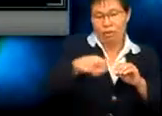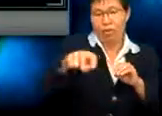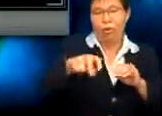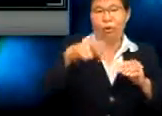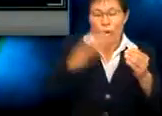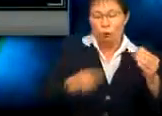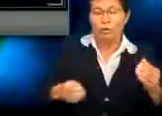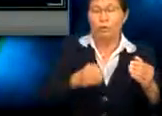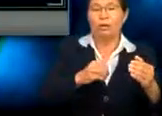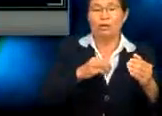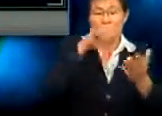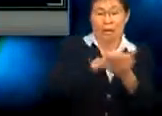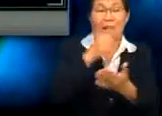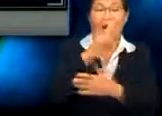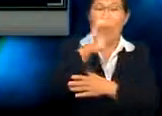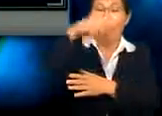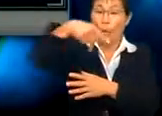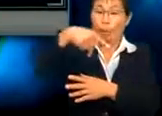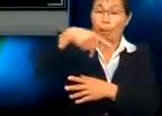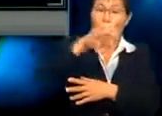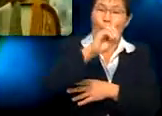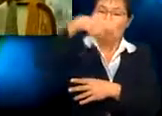objects that are opaque.